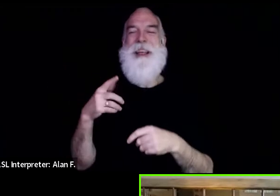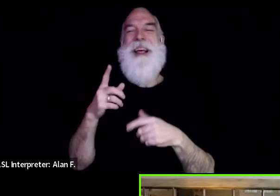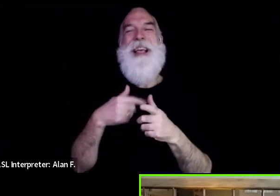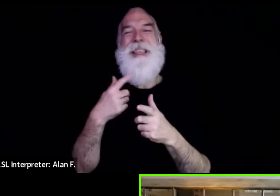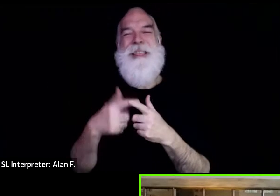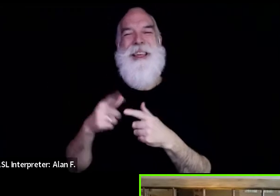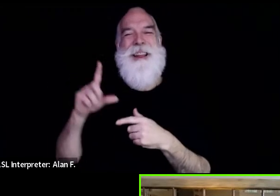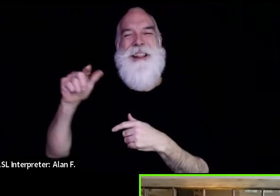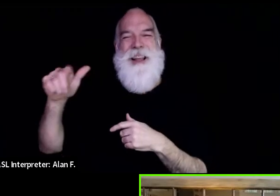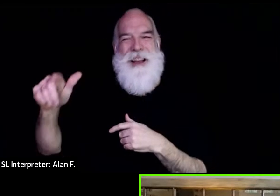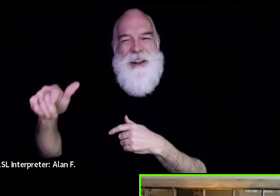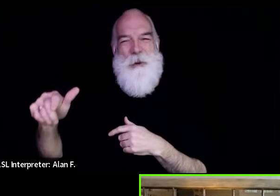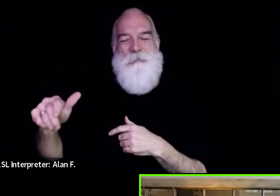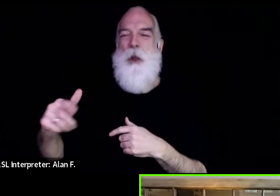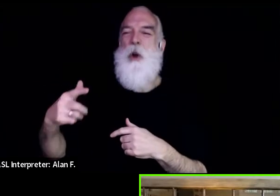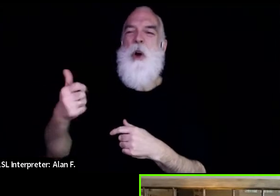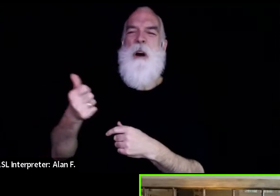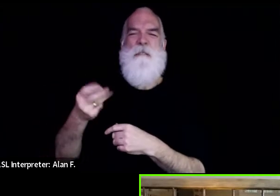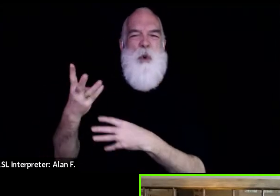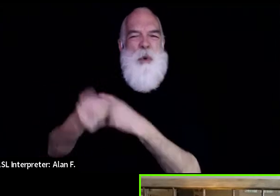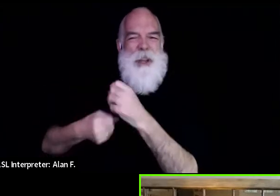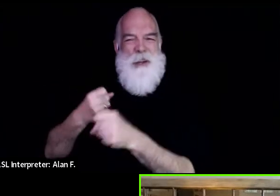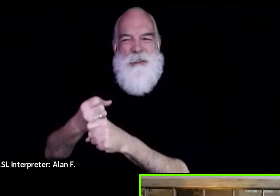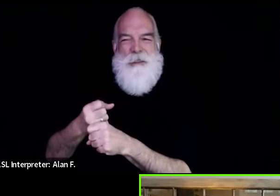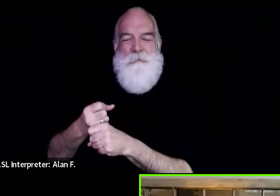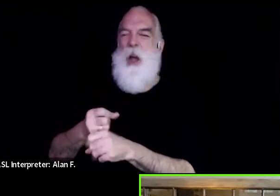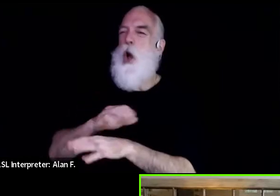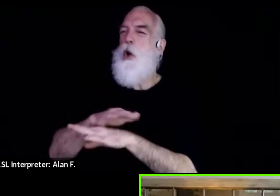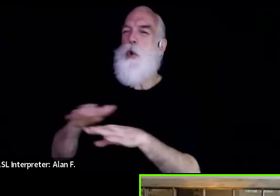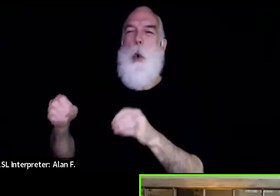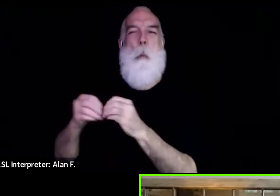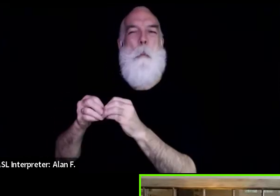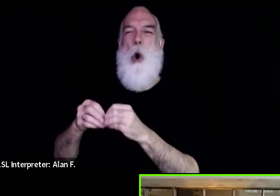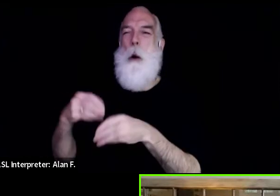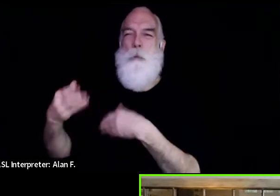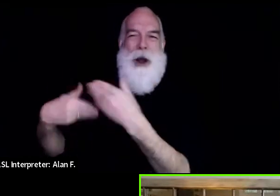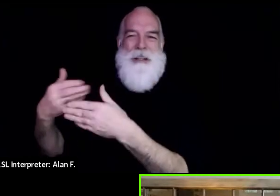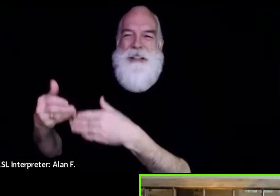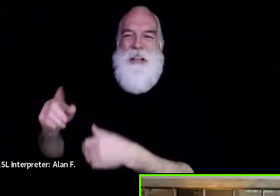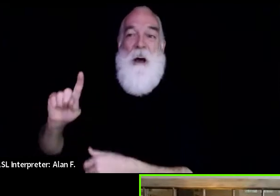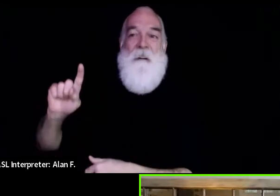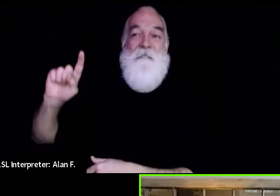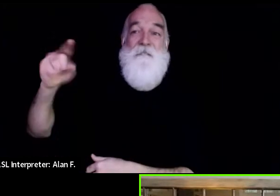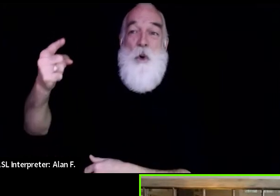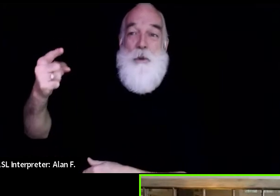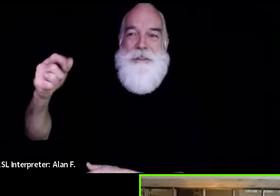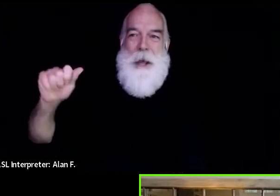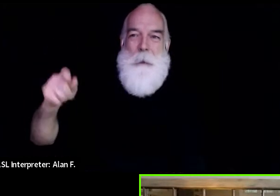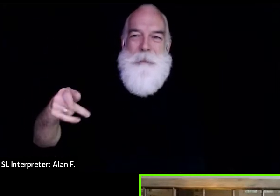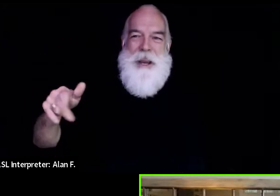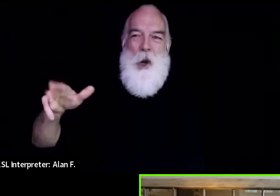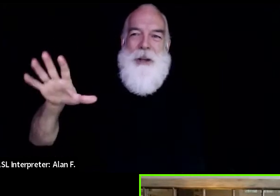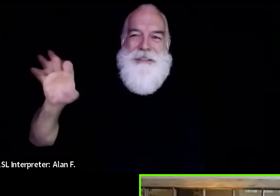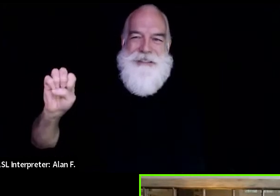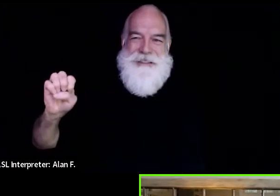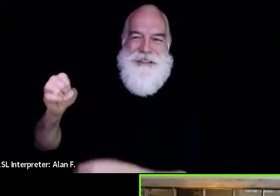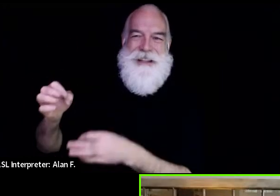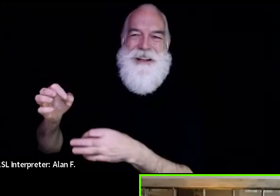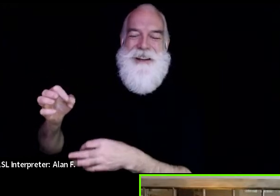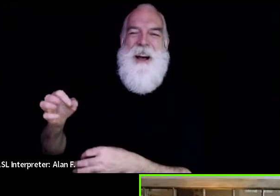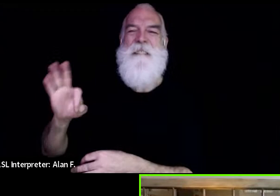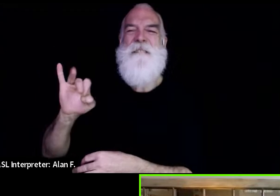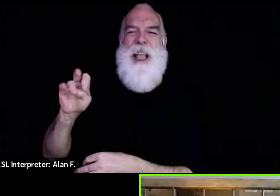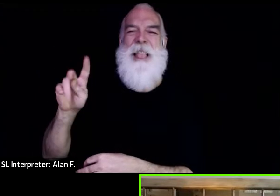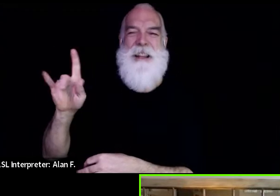processing first appearance cases in Atlanta, felonies. So that reduced the population